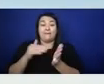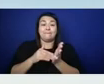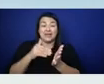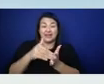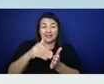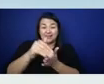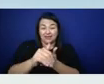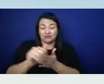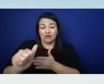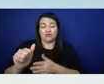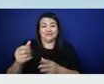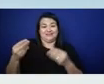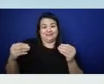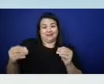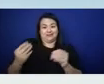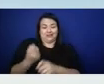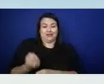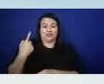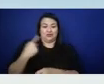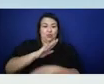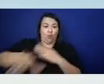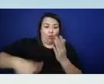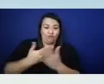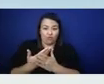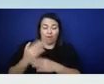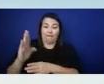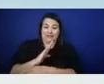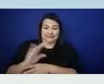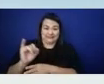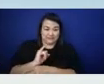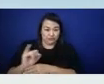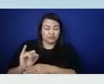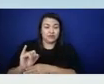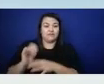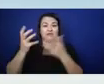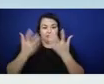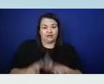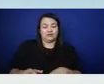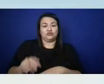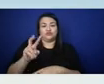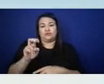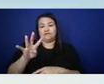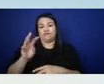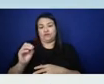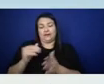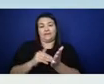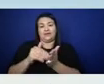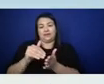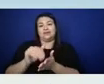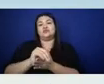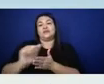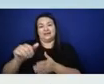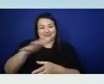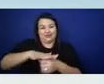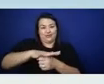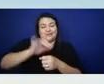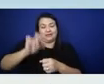panaderias or taquerias or something, and of course we can't sit down or couldn't sit down, so they've lost